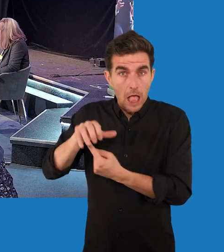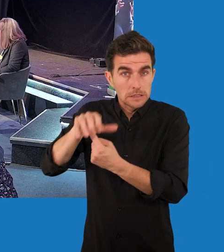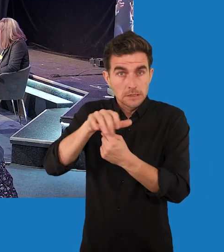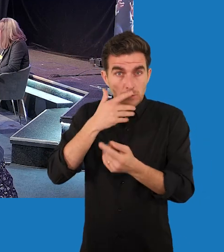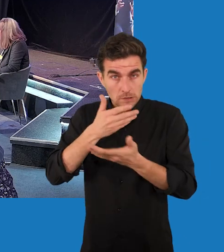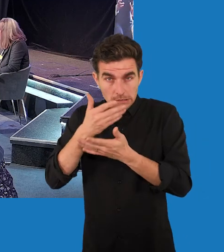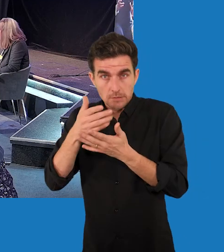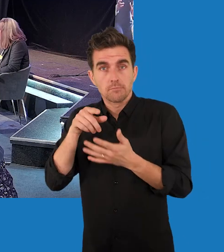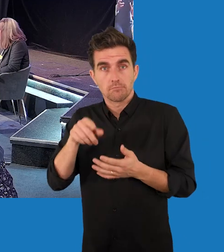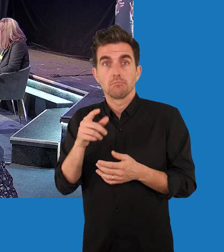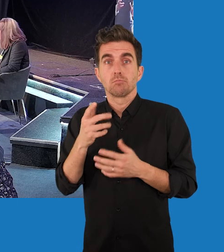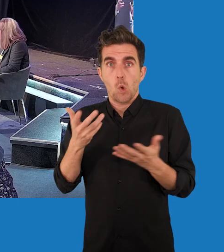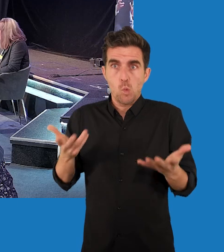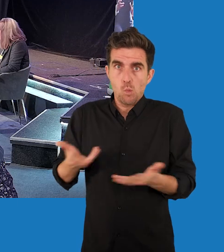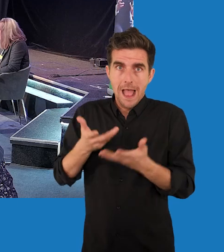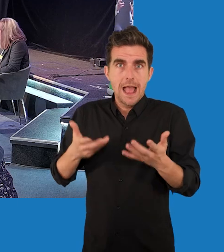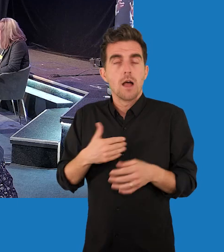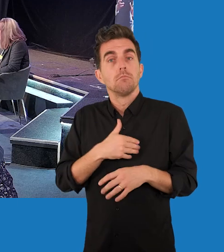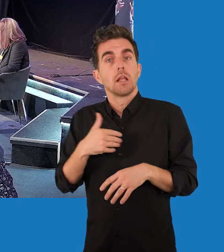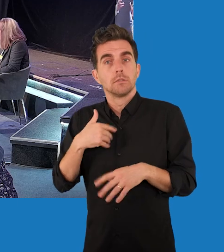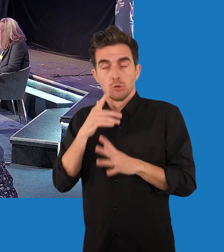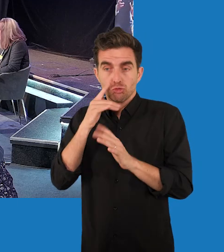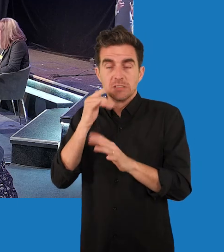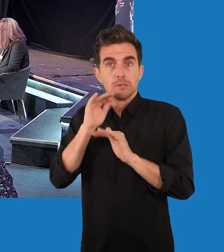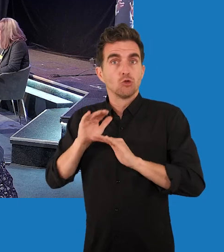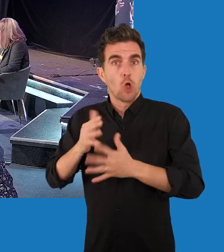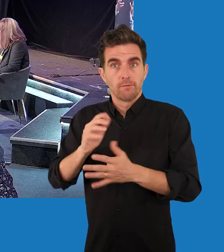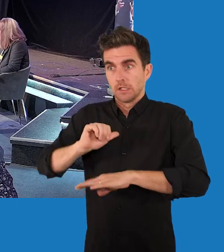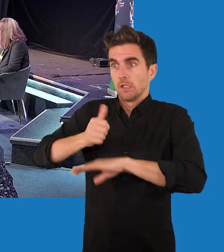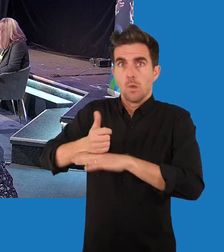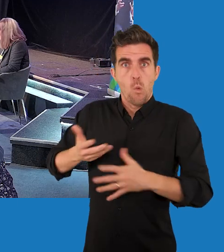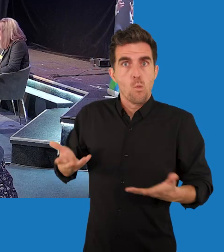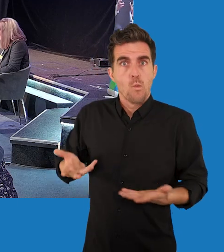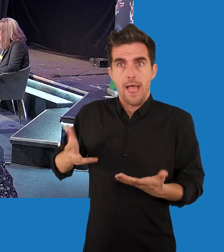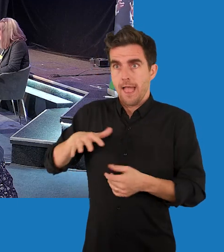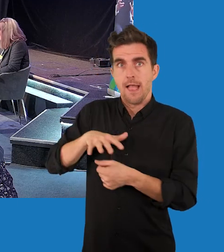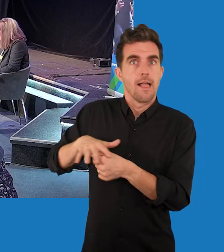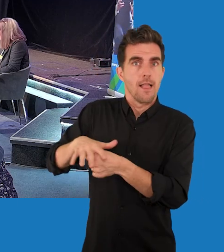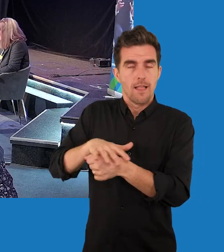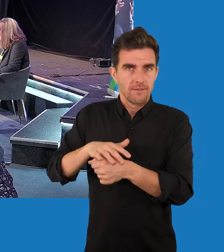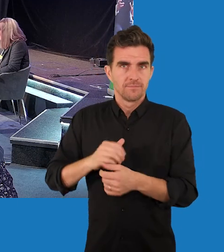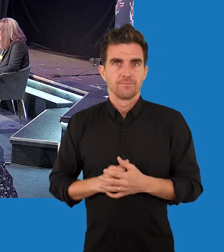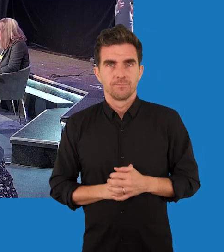conversation now with a number of sites in East Merton to locate the breast screening service.